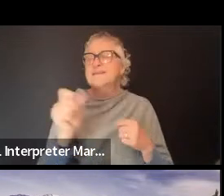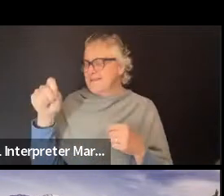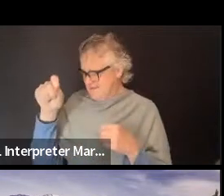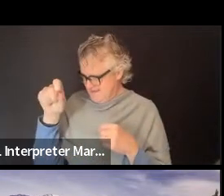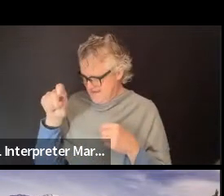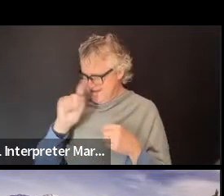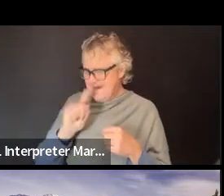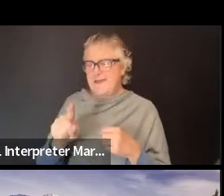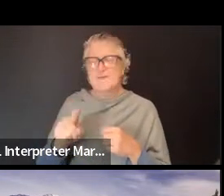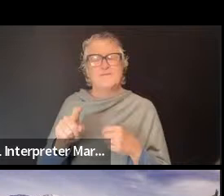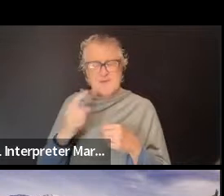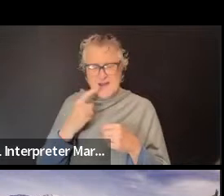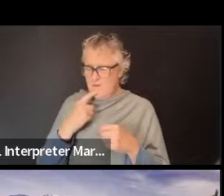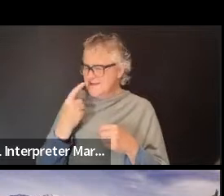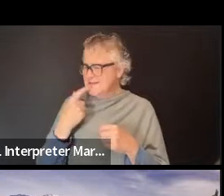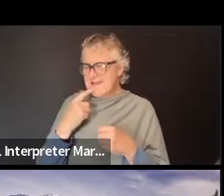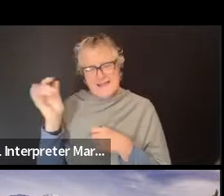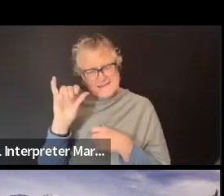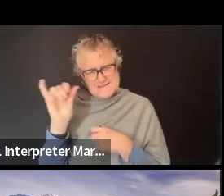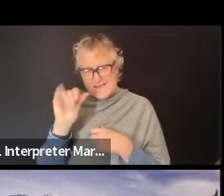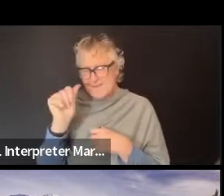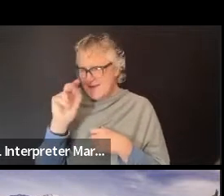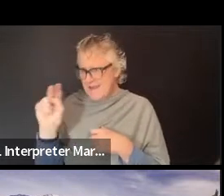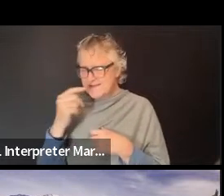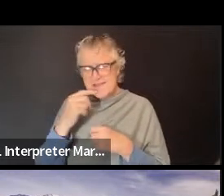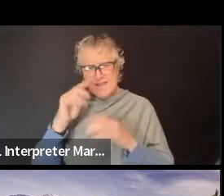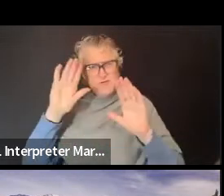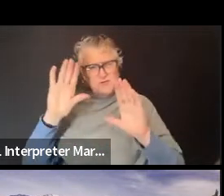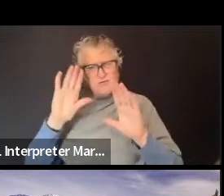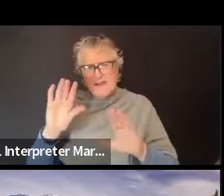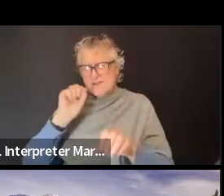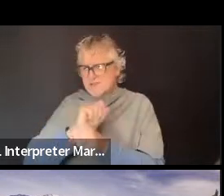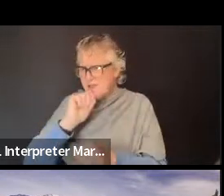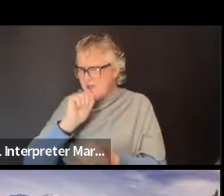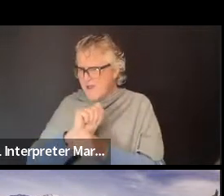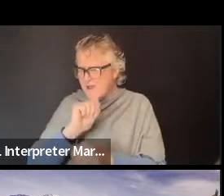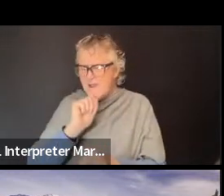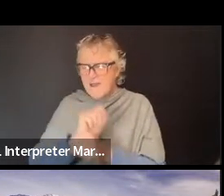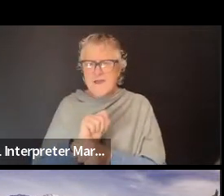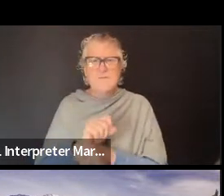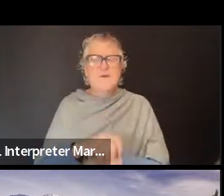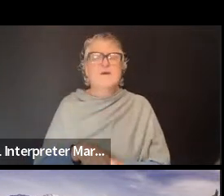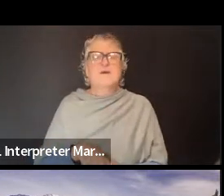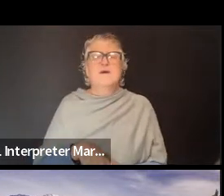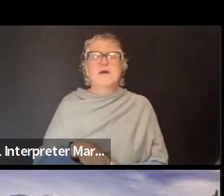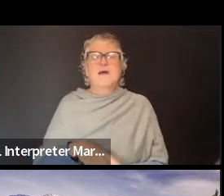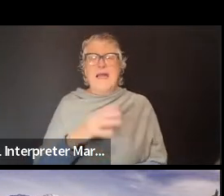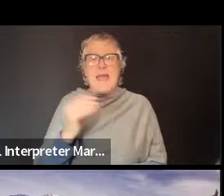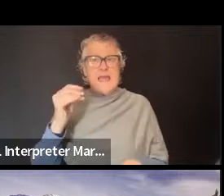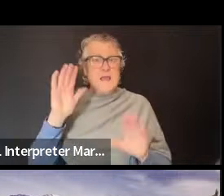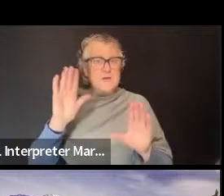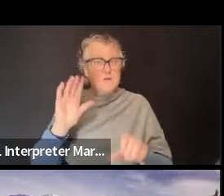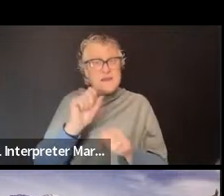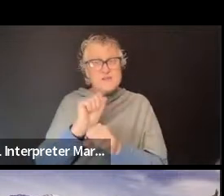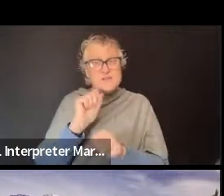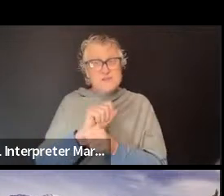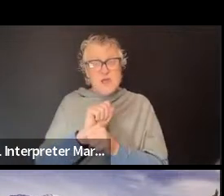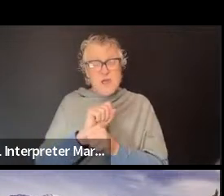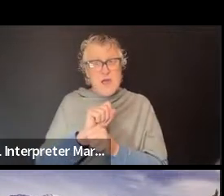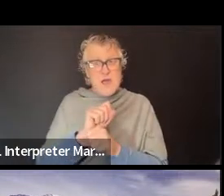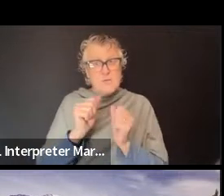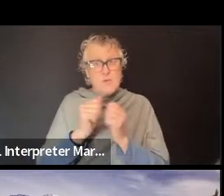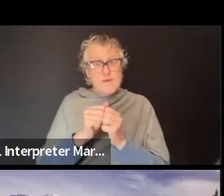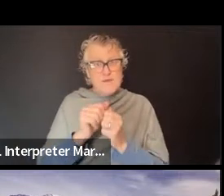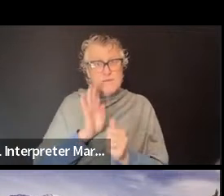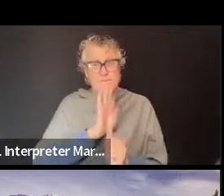this out. Also really appreciate Greg coming before our board a couple of weeks ago. We had some technical challenges that